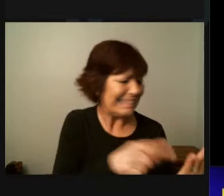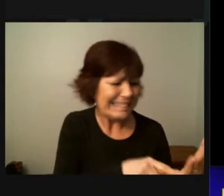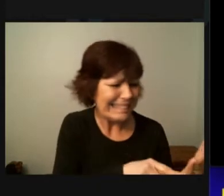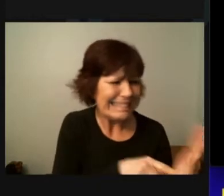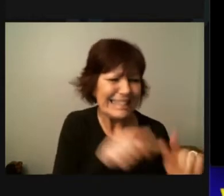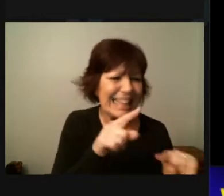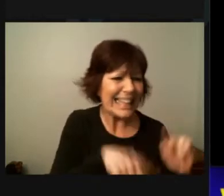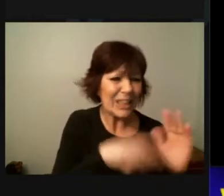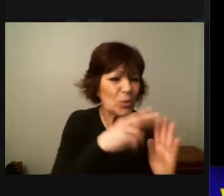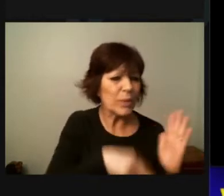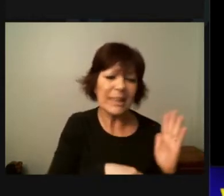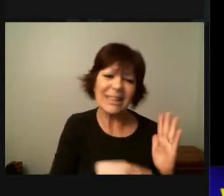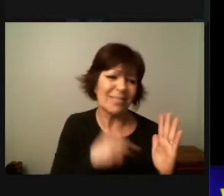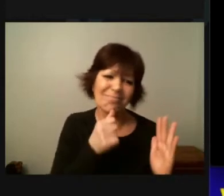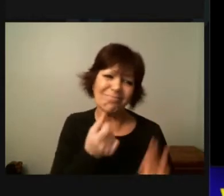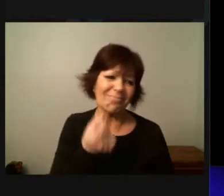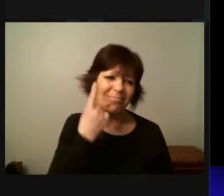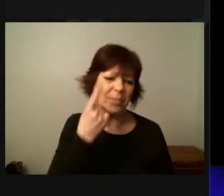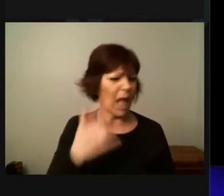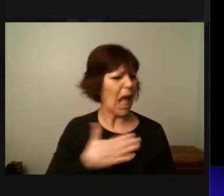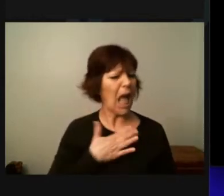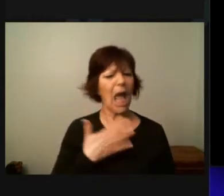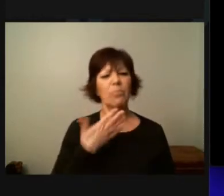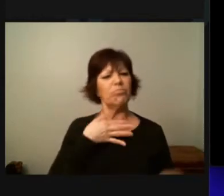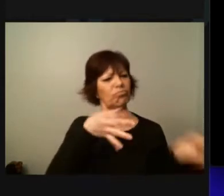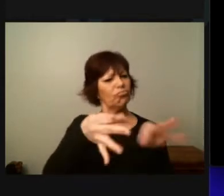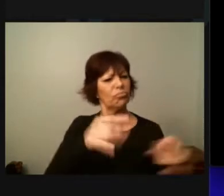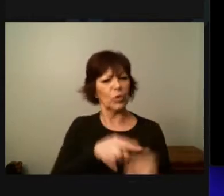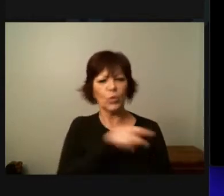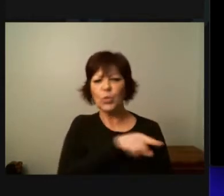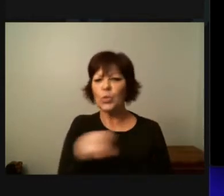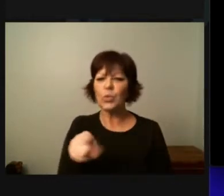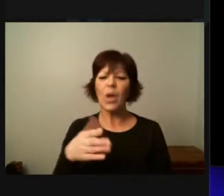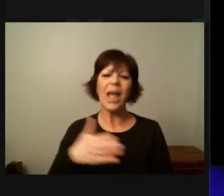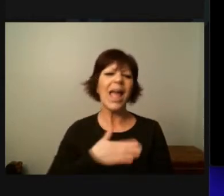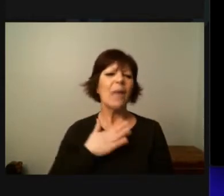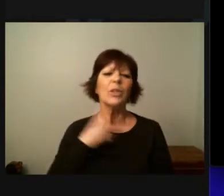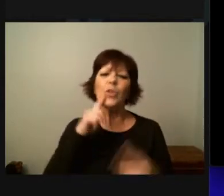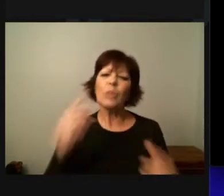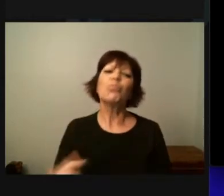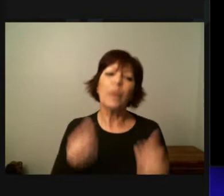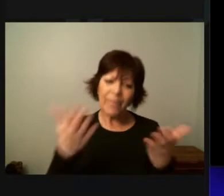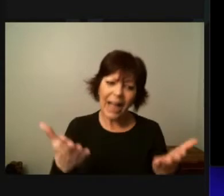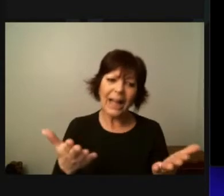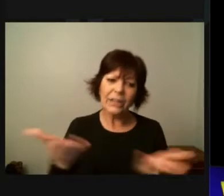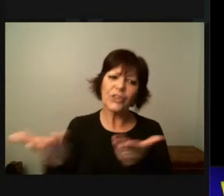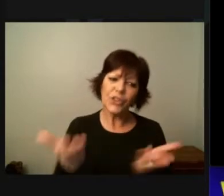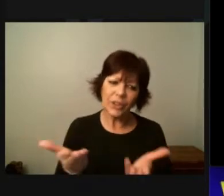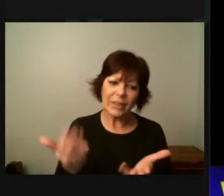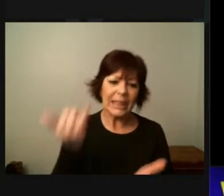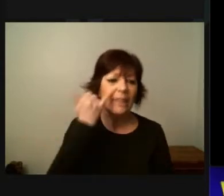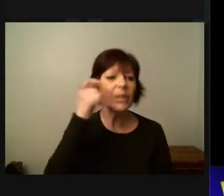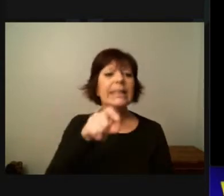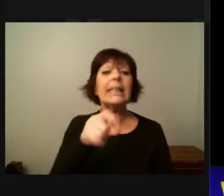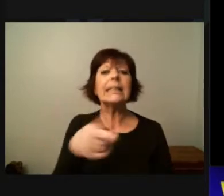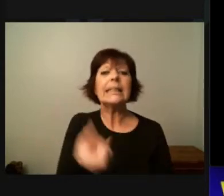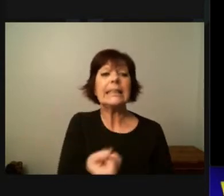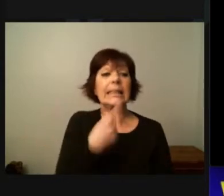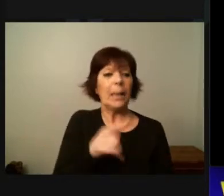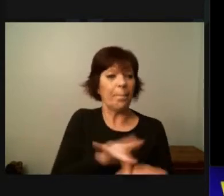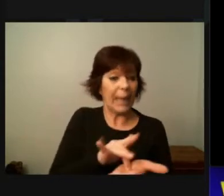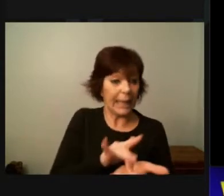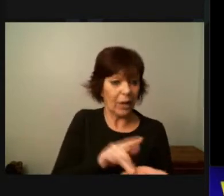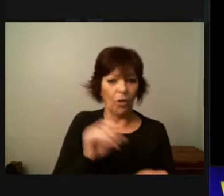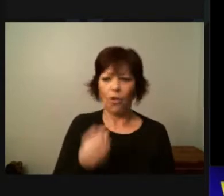trouble reading that, we're happy to read that to you. We're happy to provide those kinds of services. If you need to take a medication or eat at a